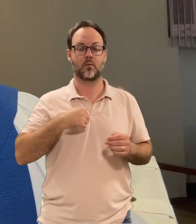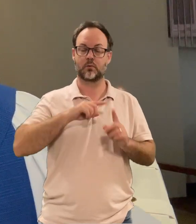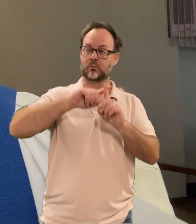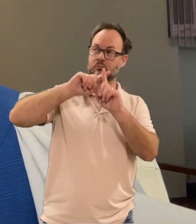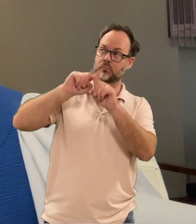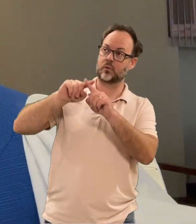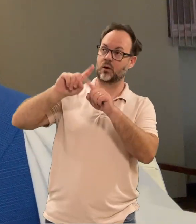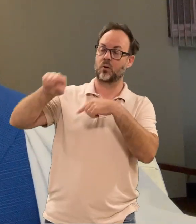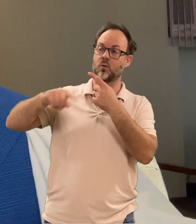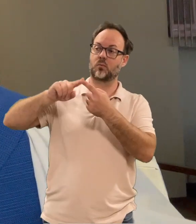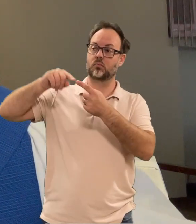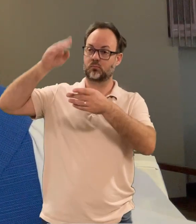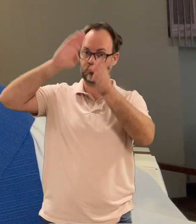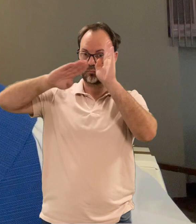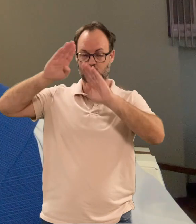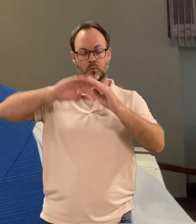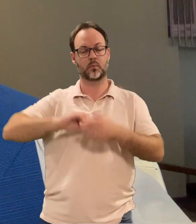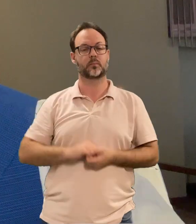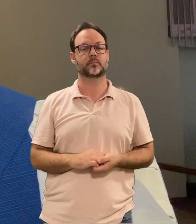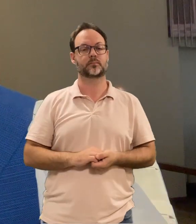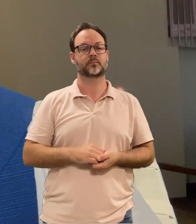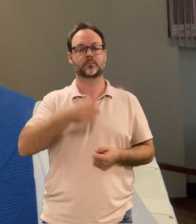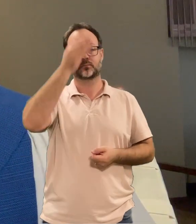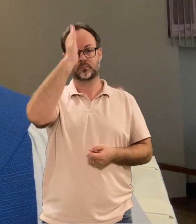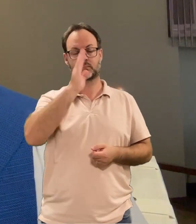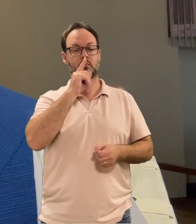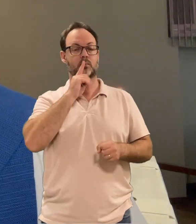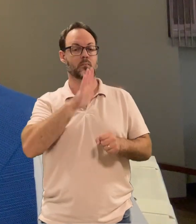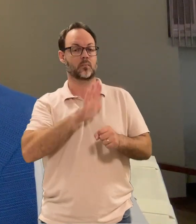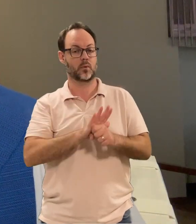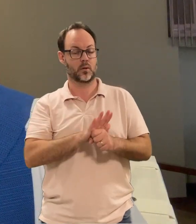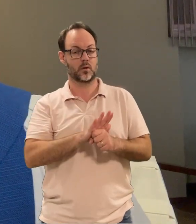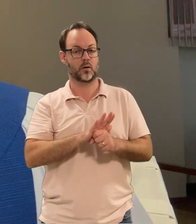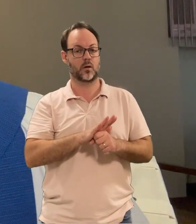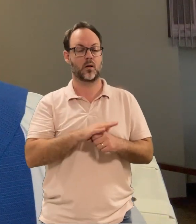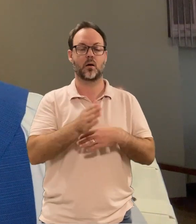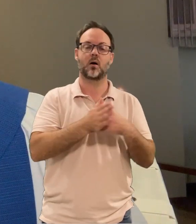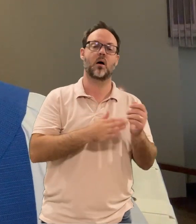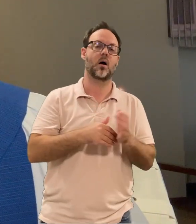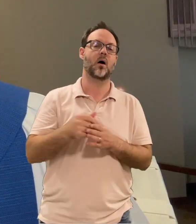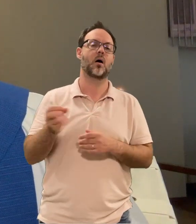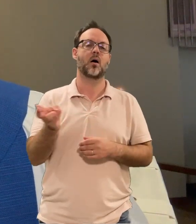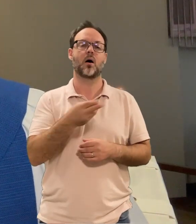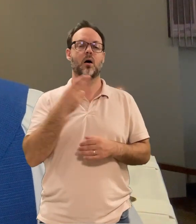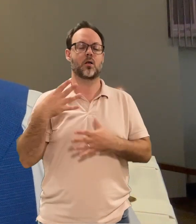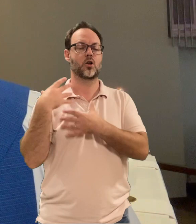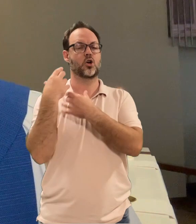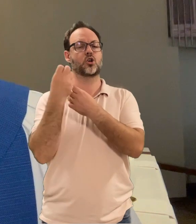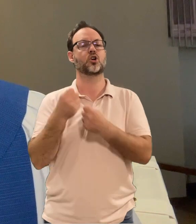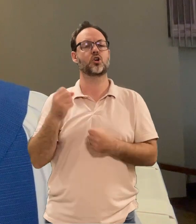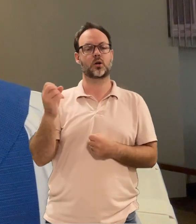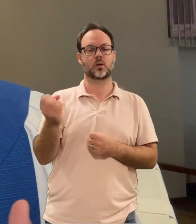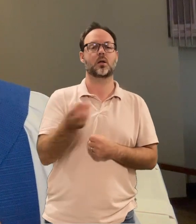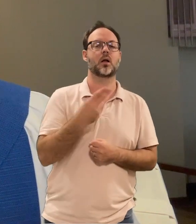things, and we turn to Him in times of trouble. God's promises are what comfort